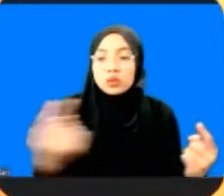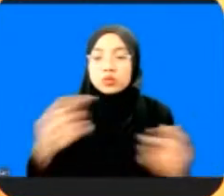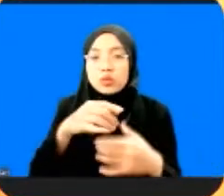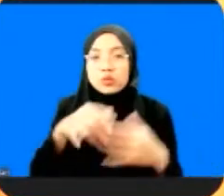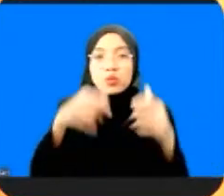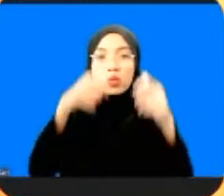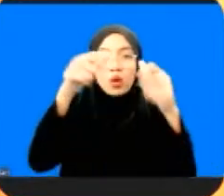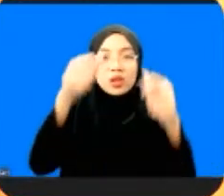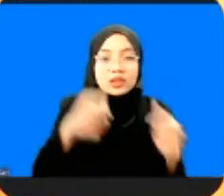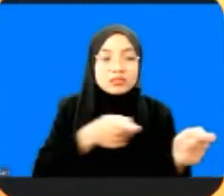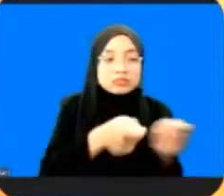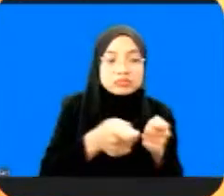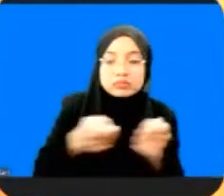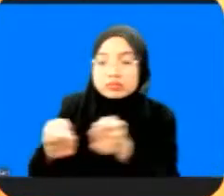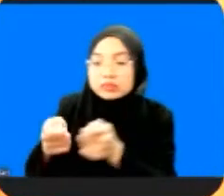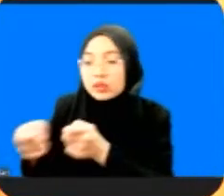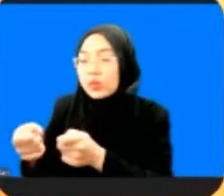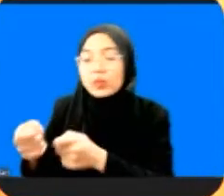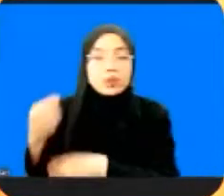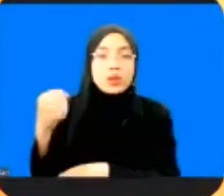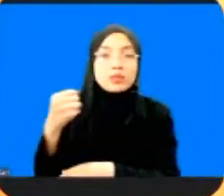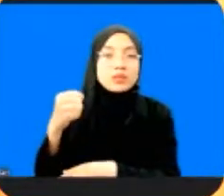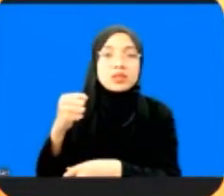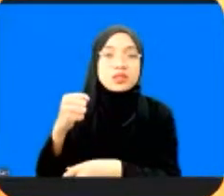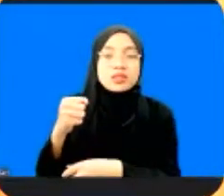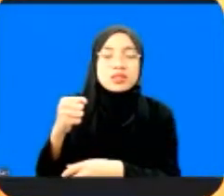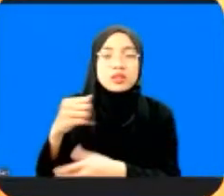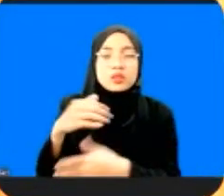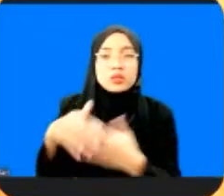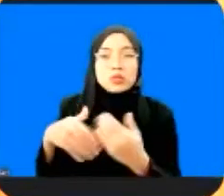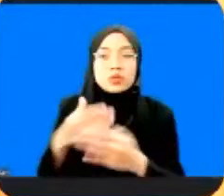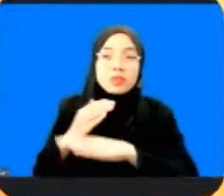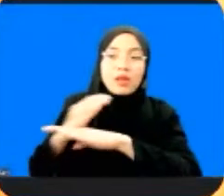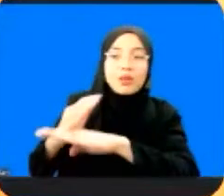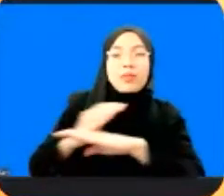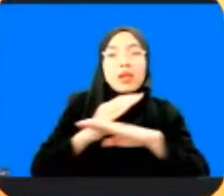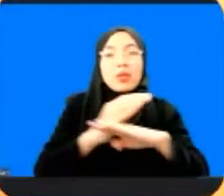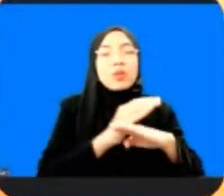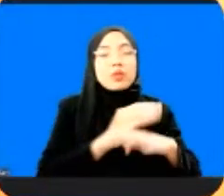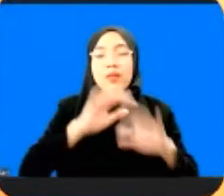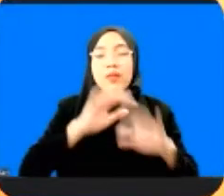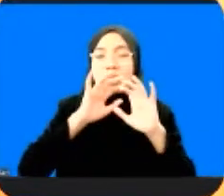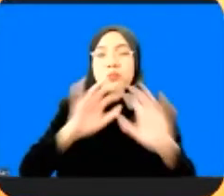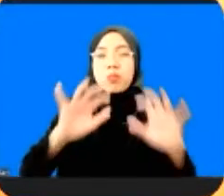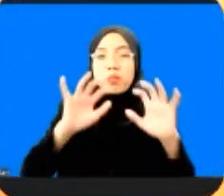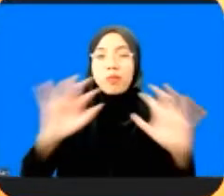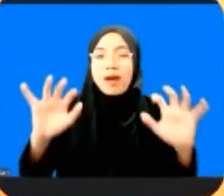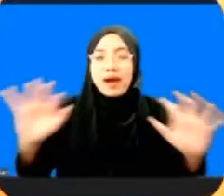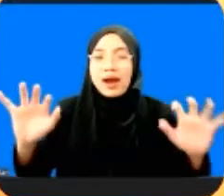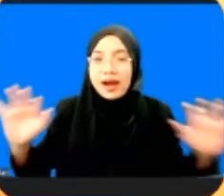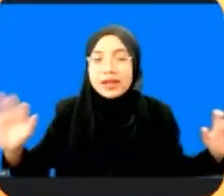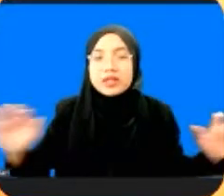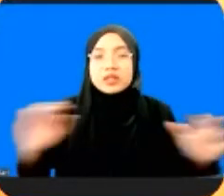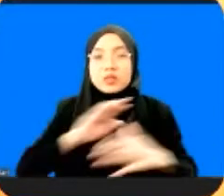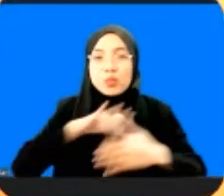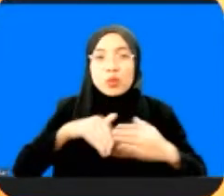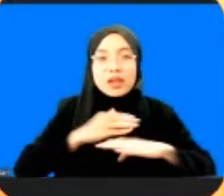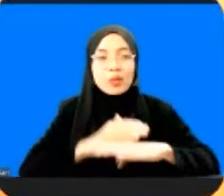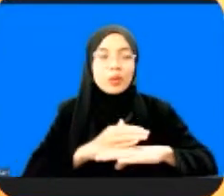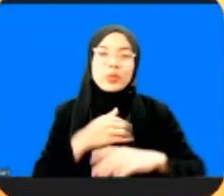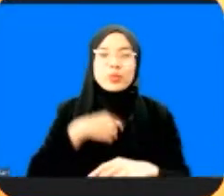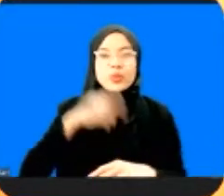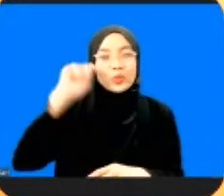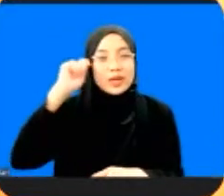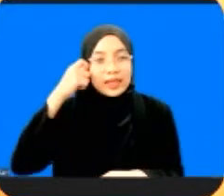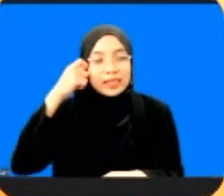them. So in terms of regulations, I think the sort of self-regulatory code, such as the EU code